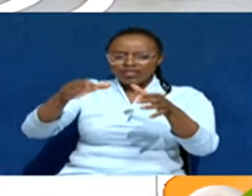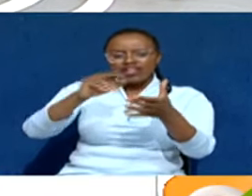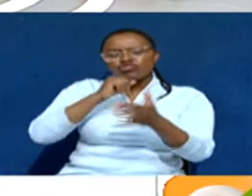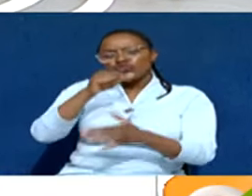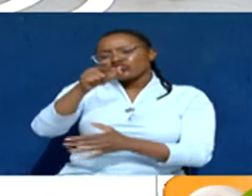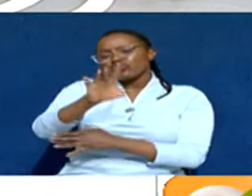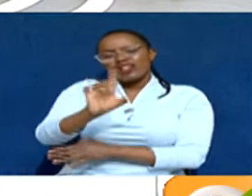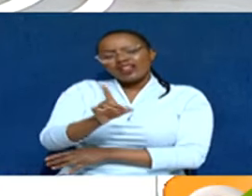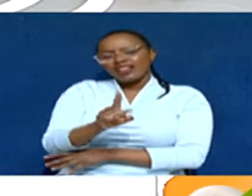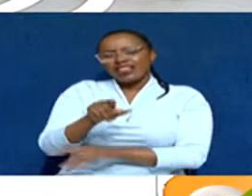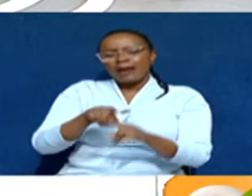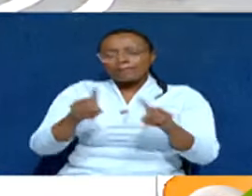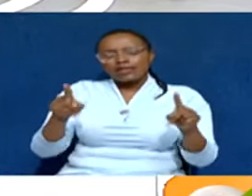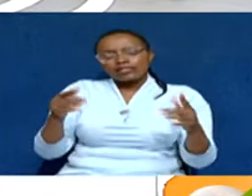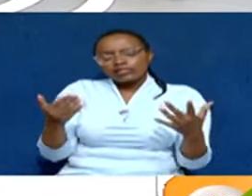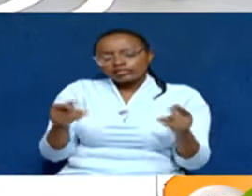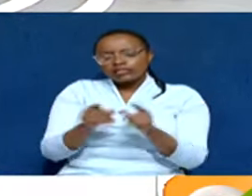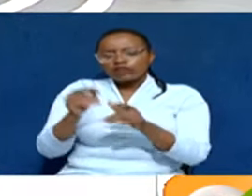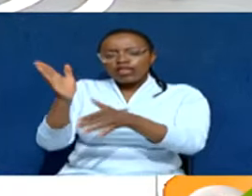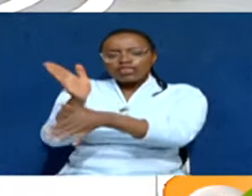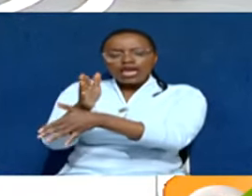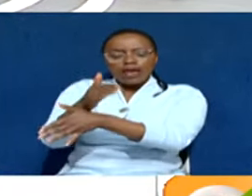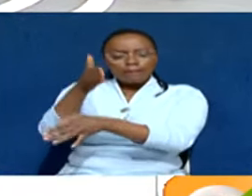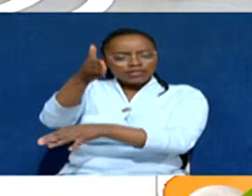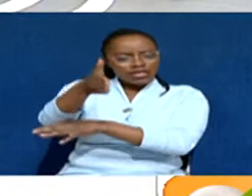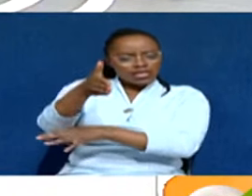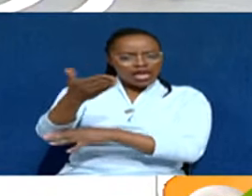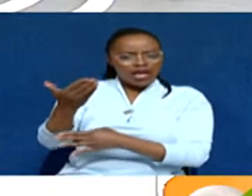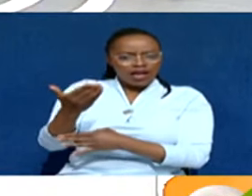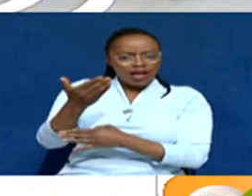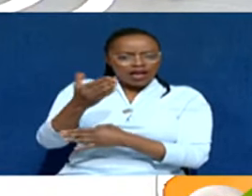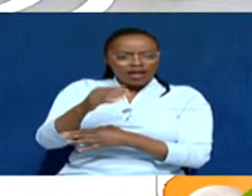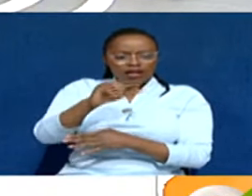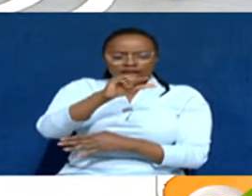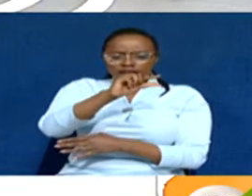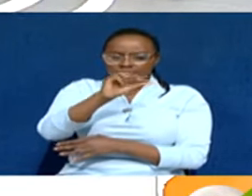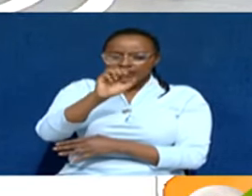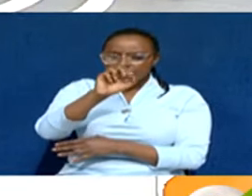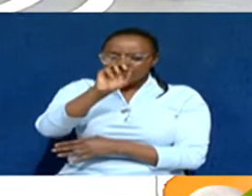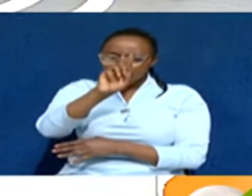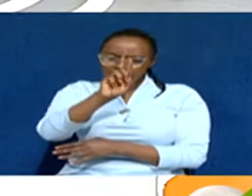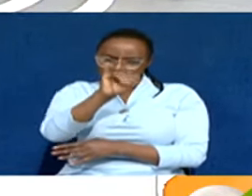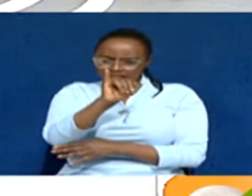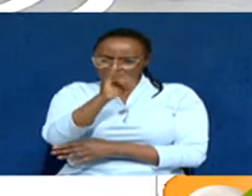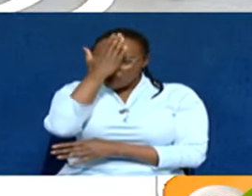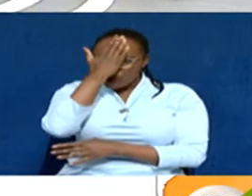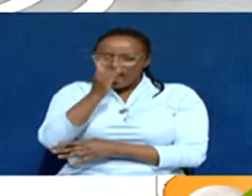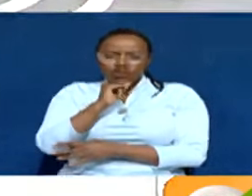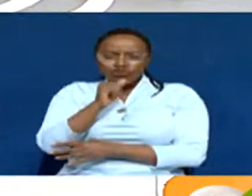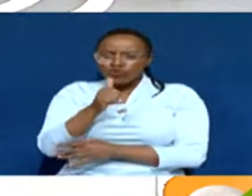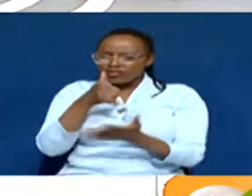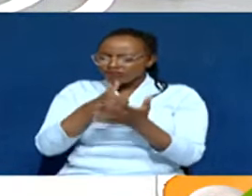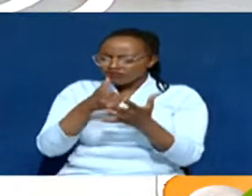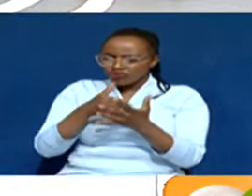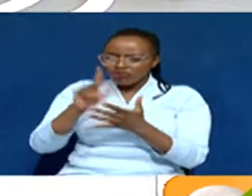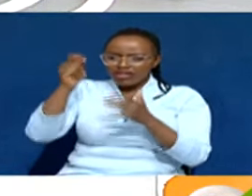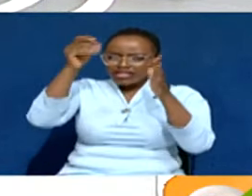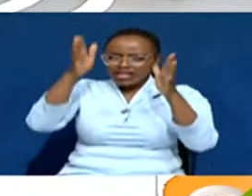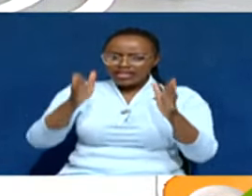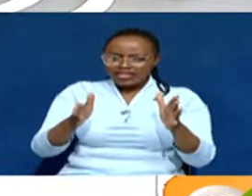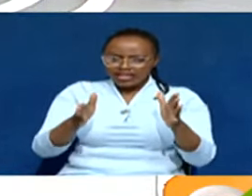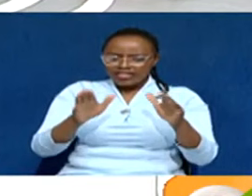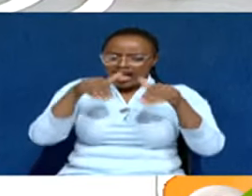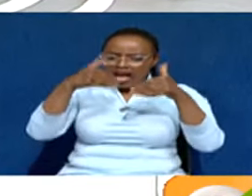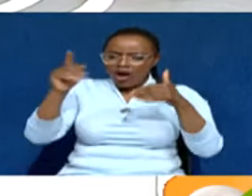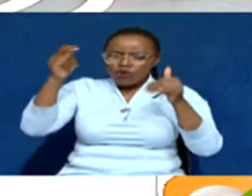not you, the embassy there in Jeddah, right? Yeah. Why don't they engage the Kenyans